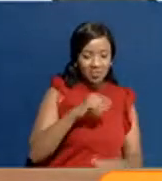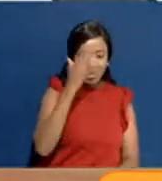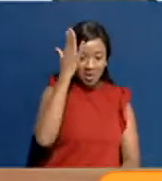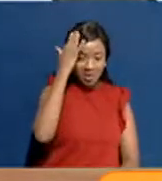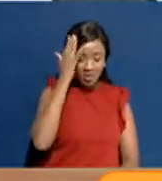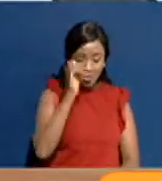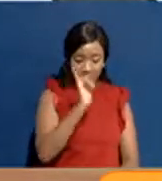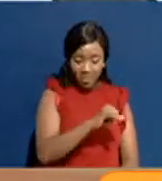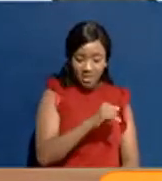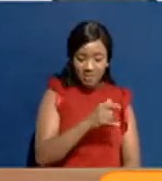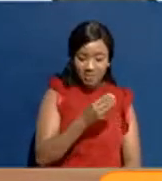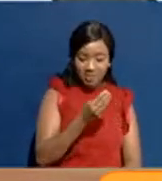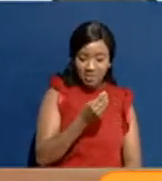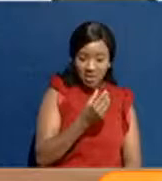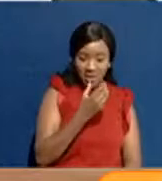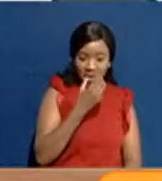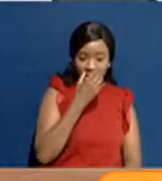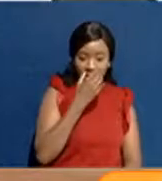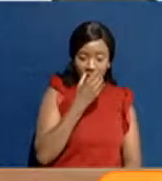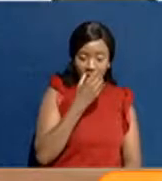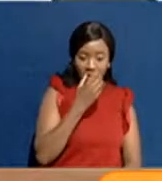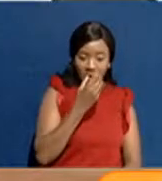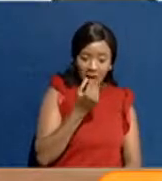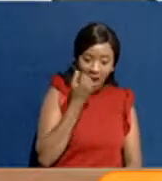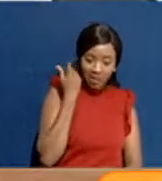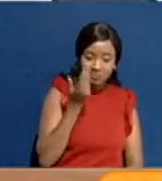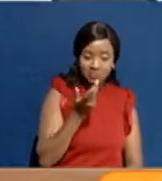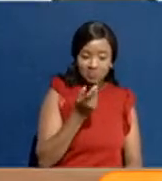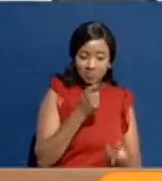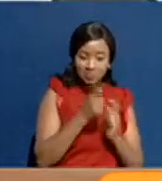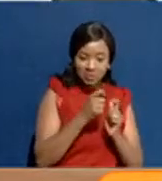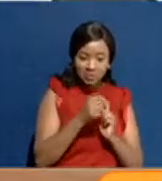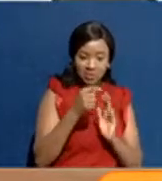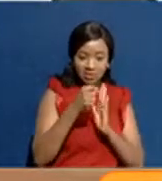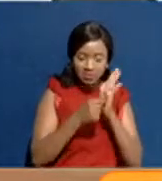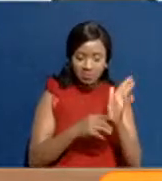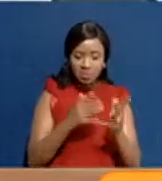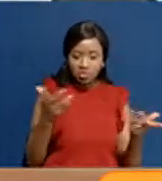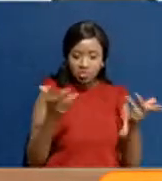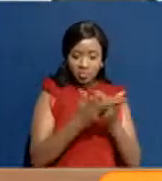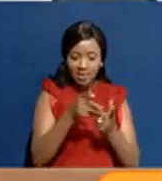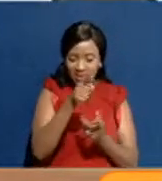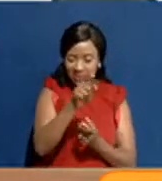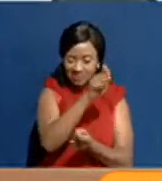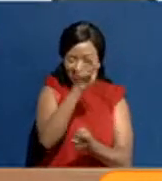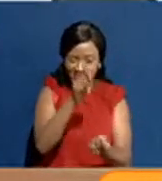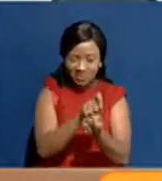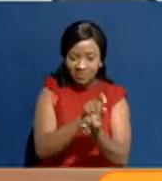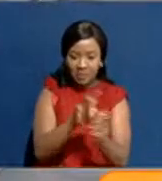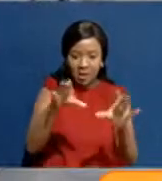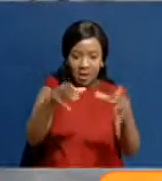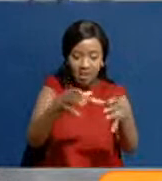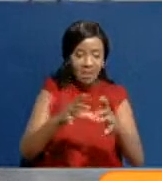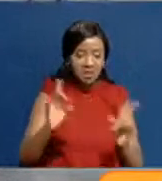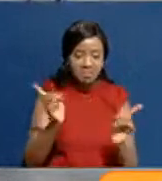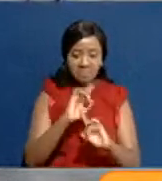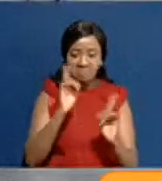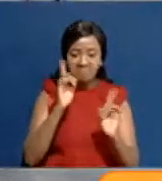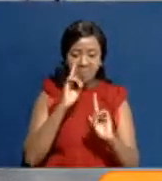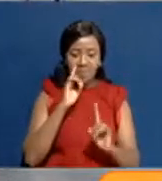that there was even a change of the specifications to suit Company A or Company B. So this